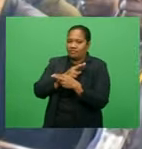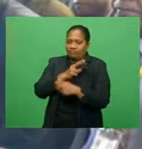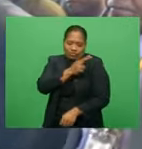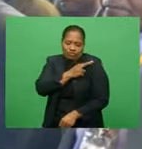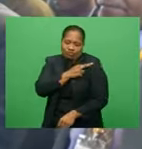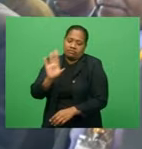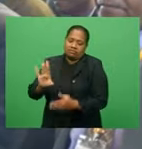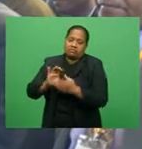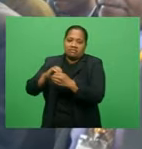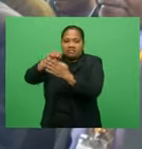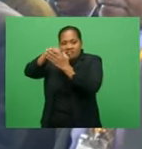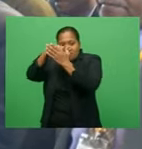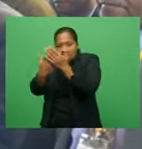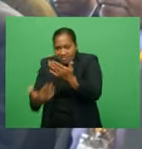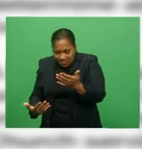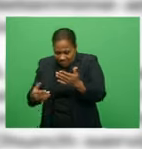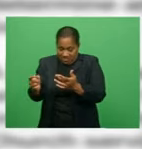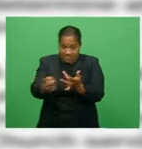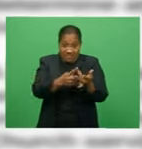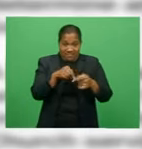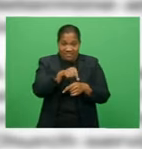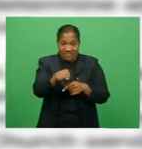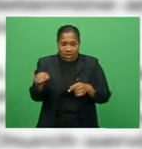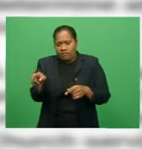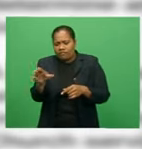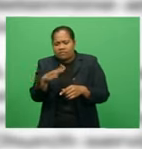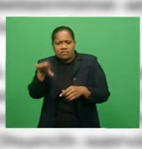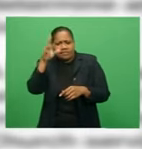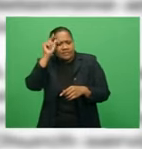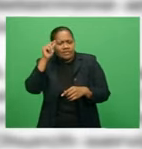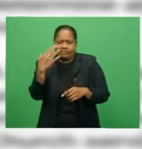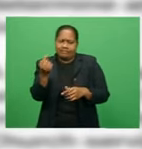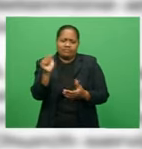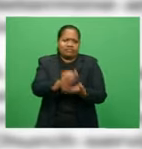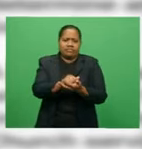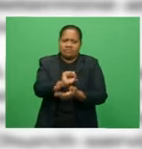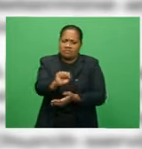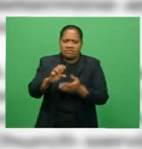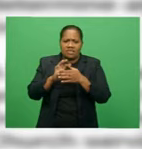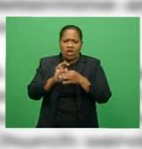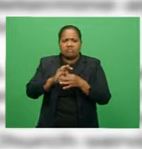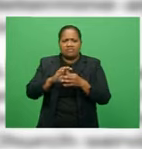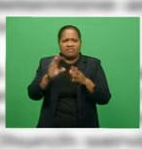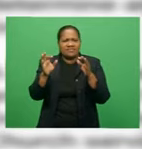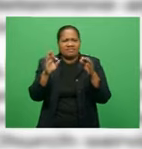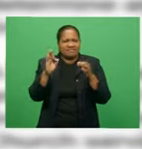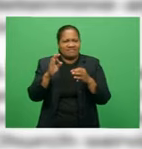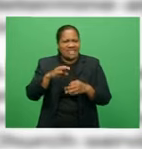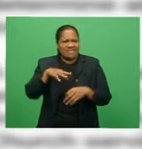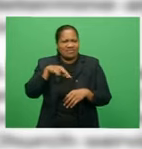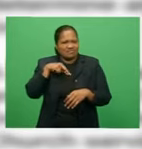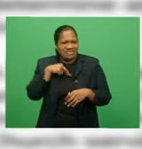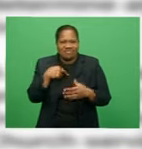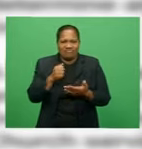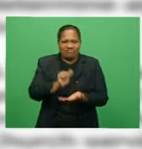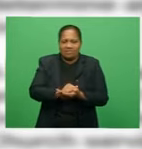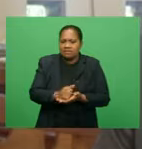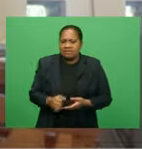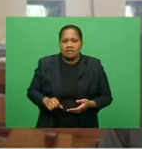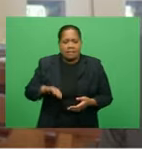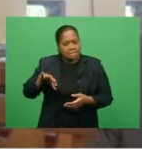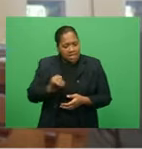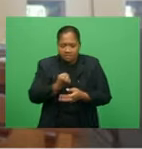Reverend Vakandewavosa says every Fijian has the right to their religious festivities as in the Constitution, and this must